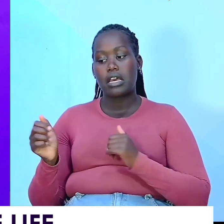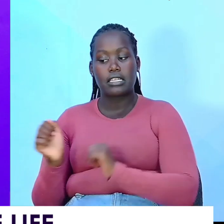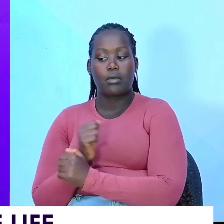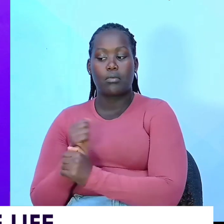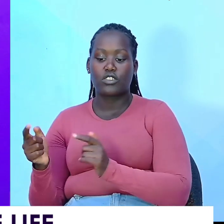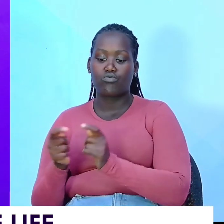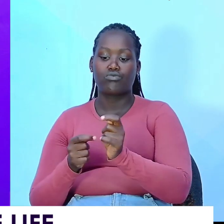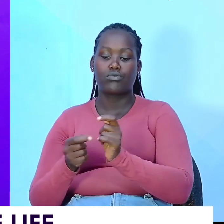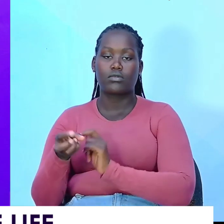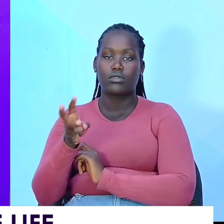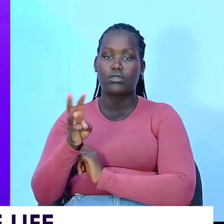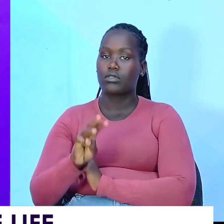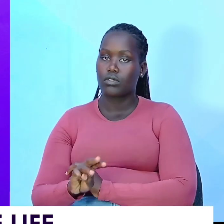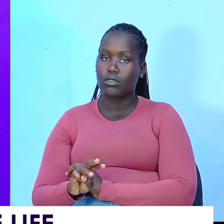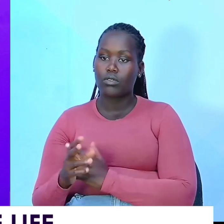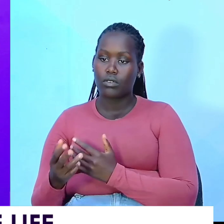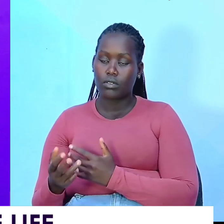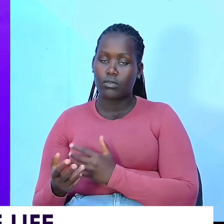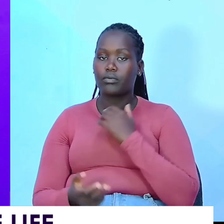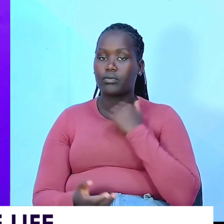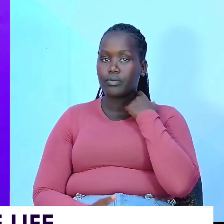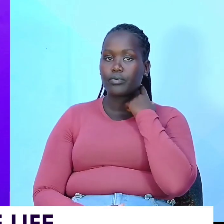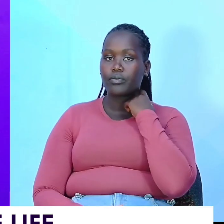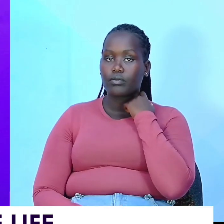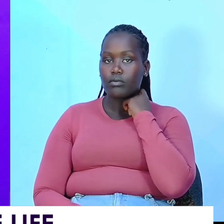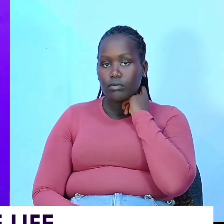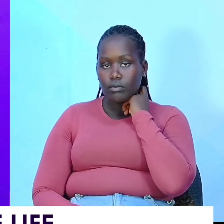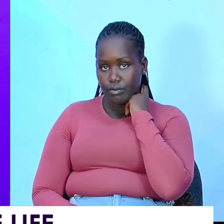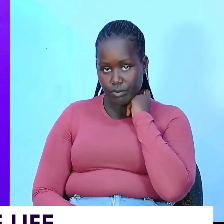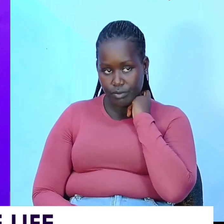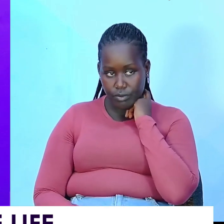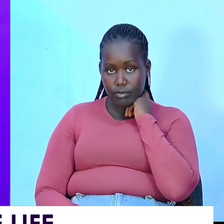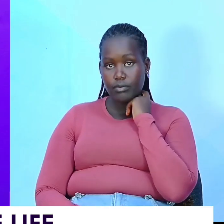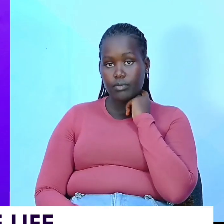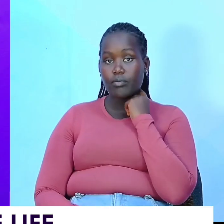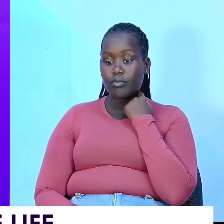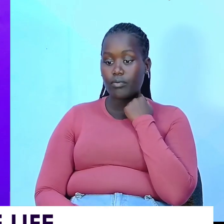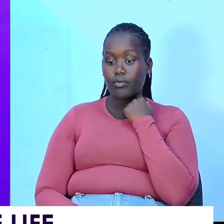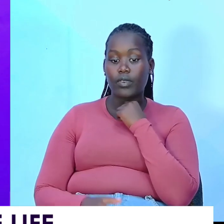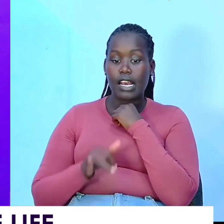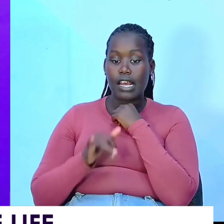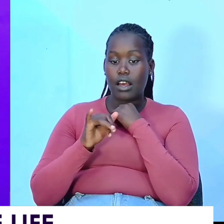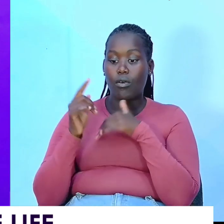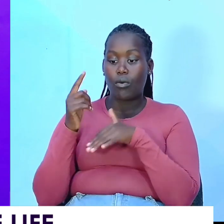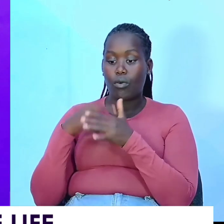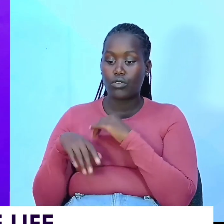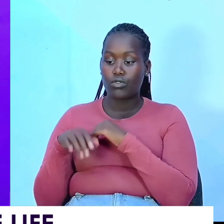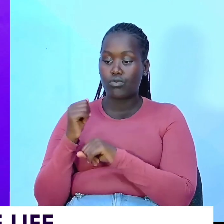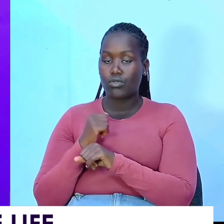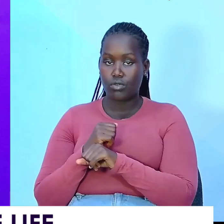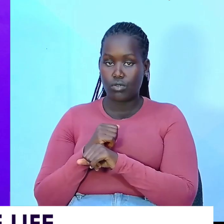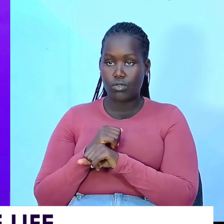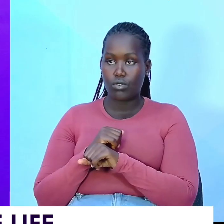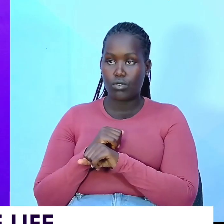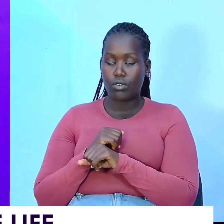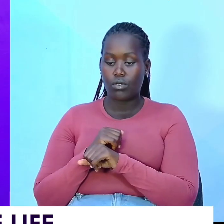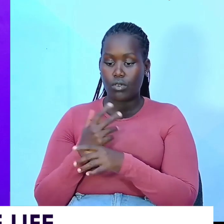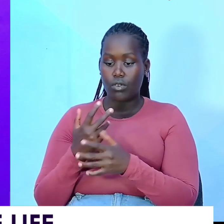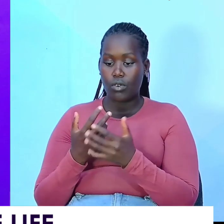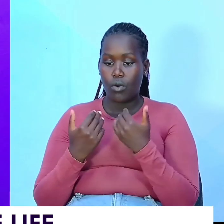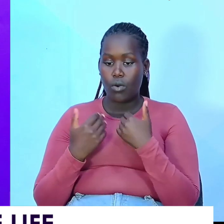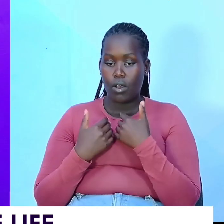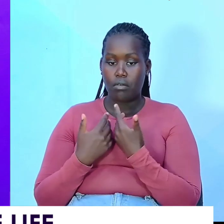I'm just falling short of saying rude, but they are uncontrollable. So what they do is they do contraception